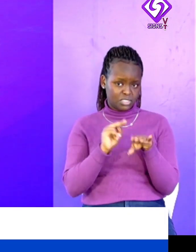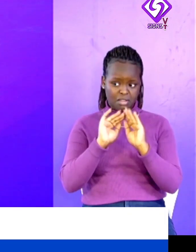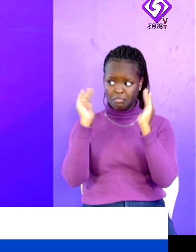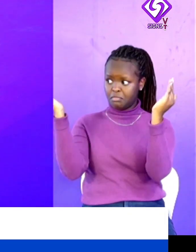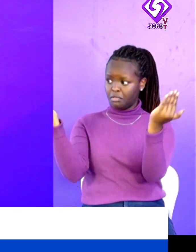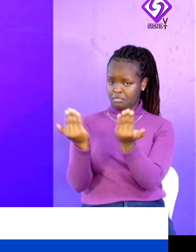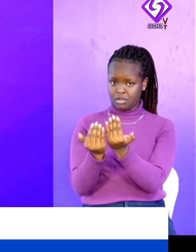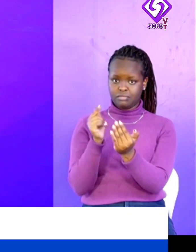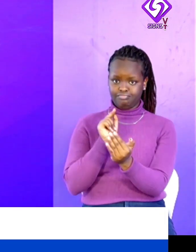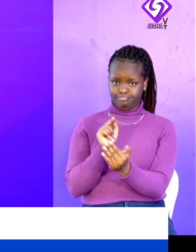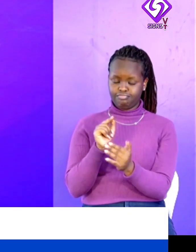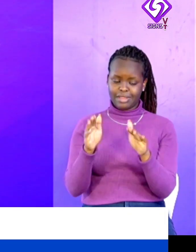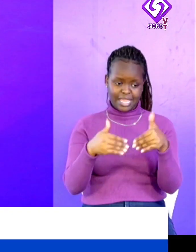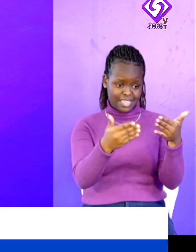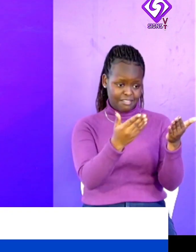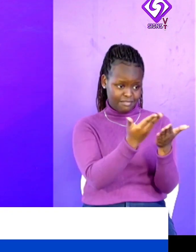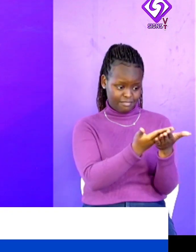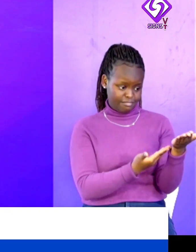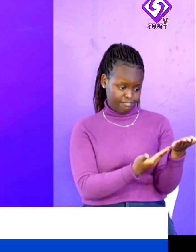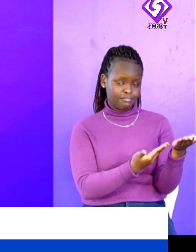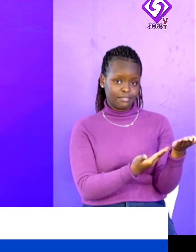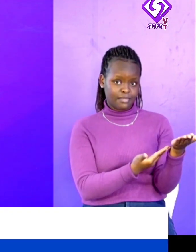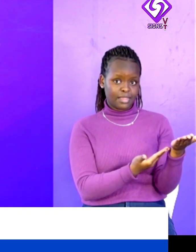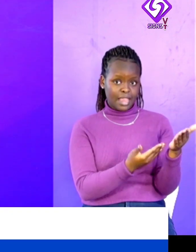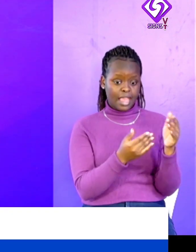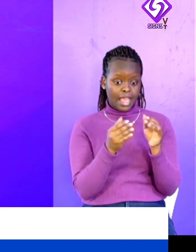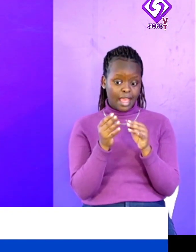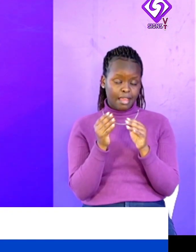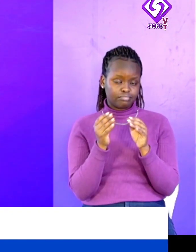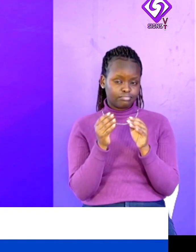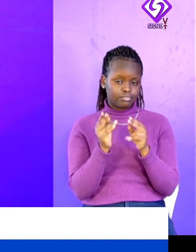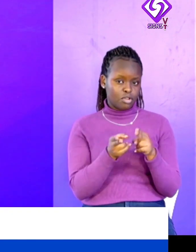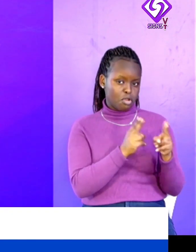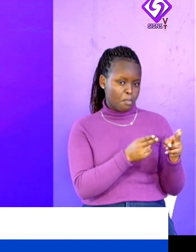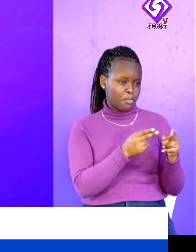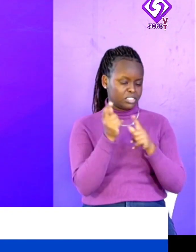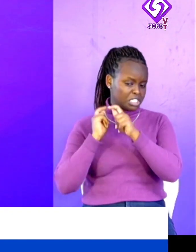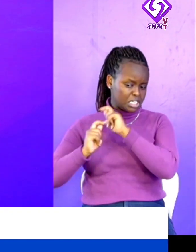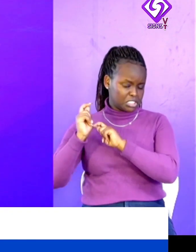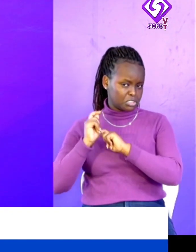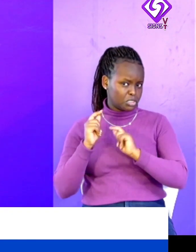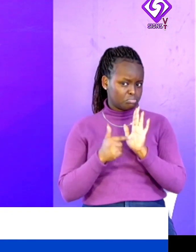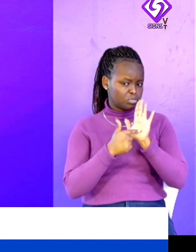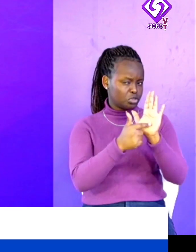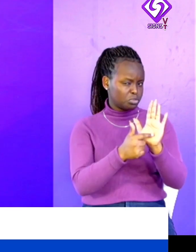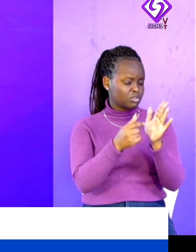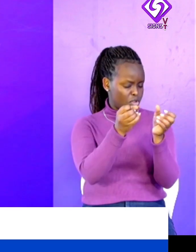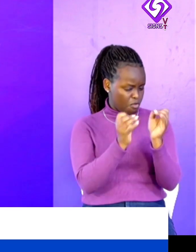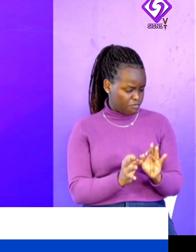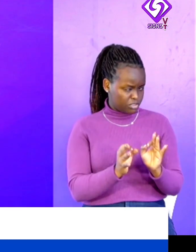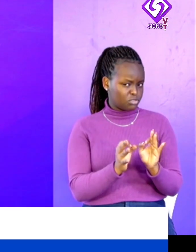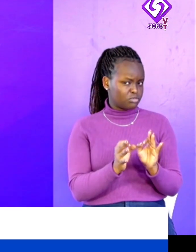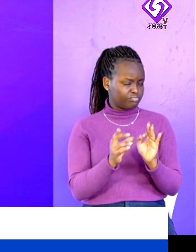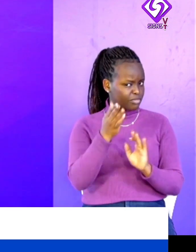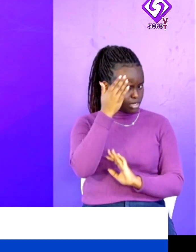of credence to the head of state, a formal tradition that signifies their official recognition as